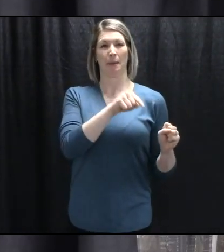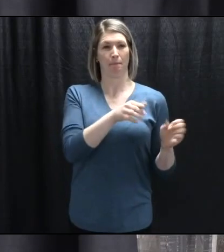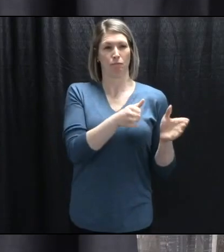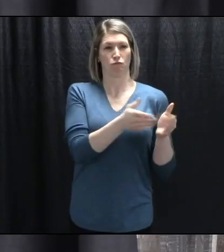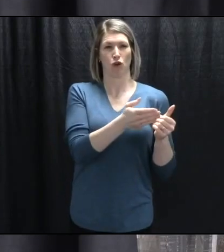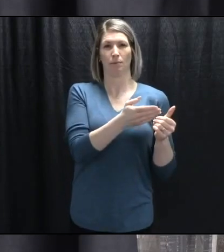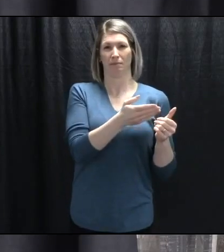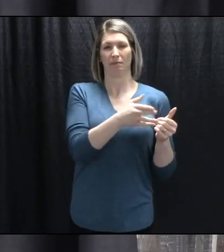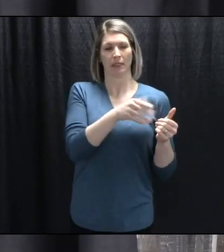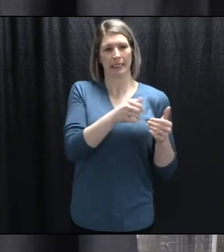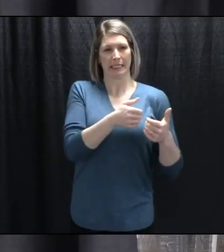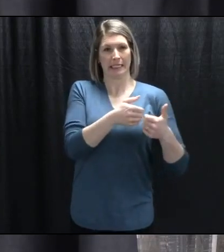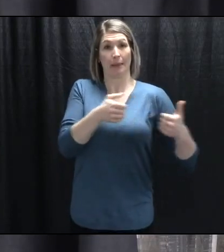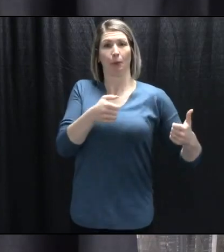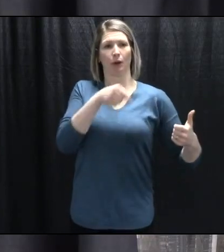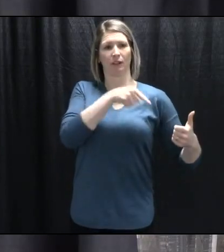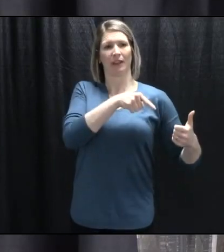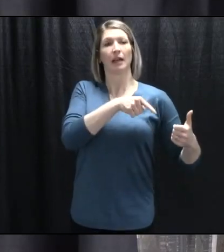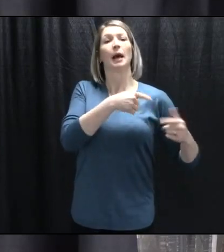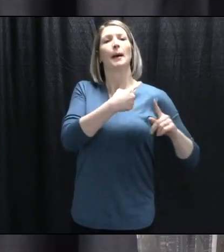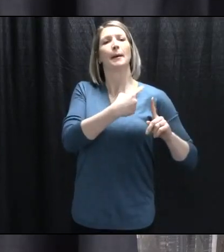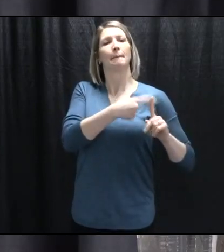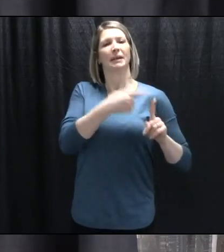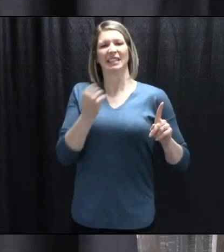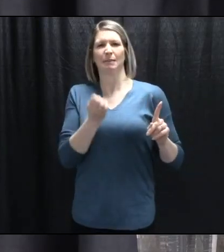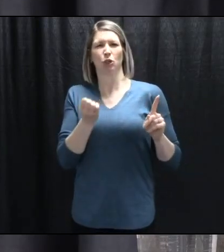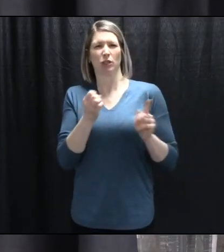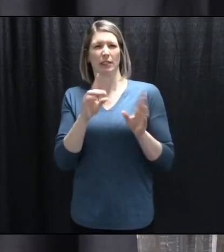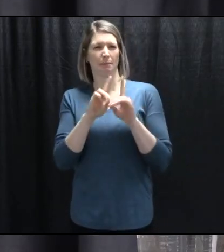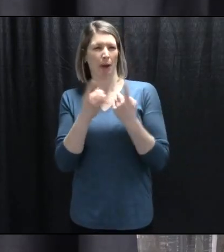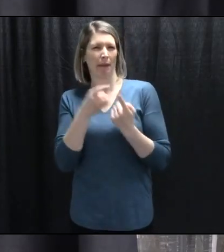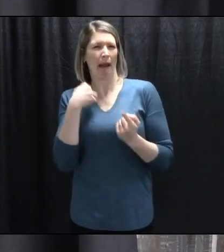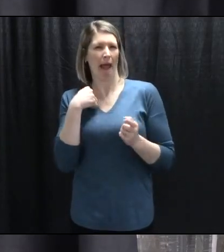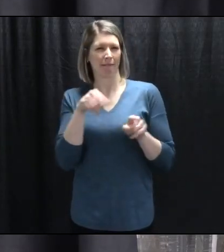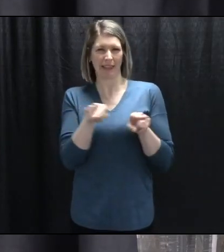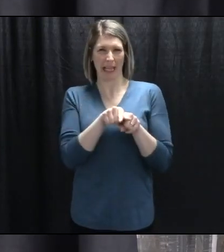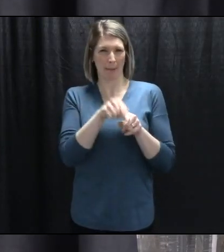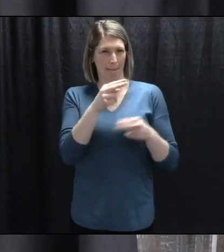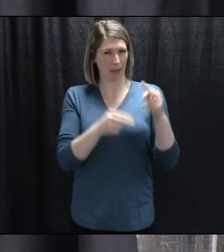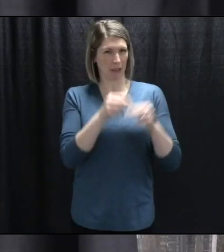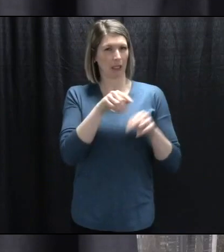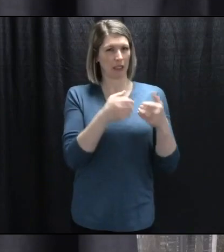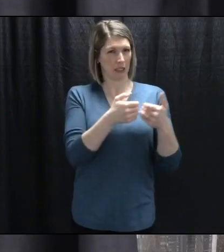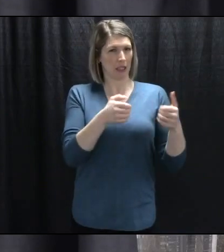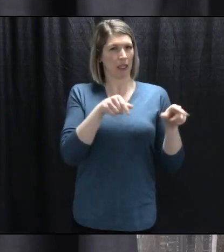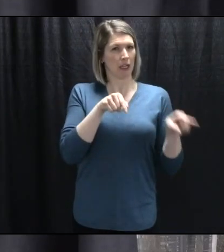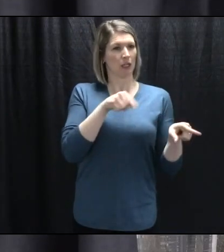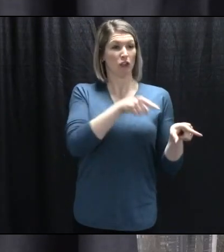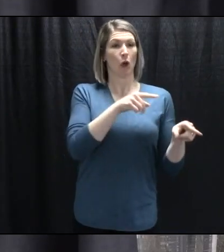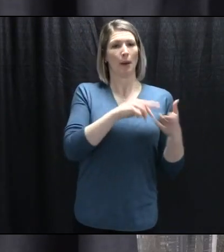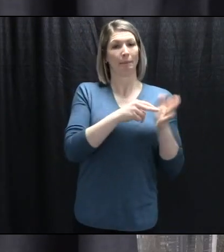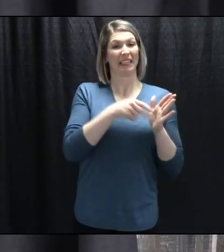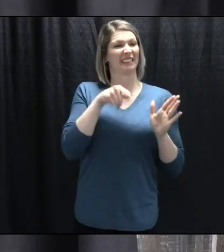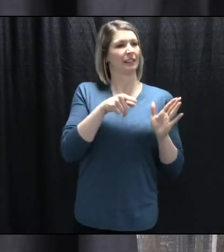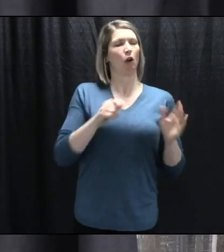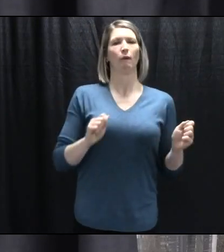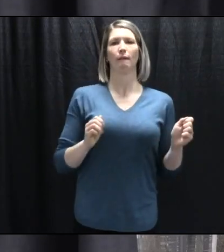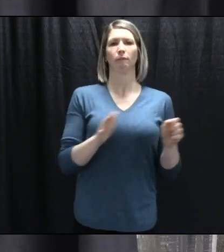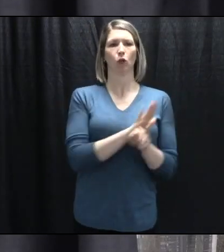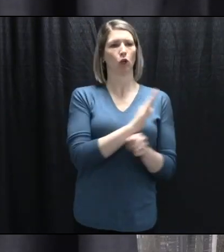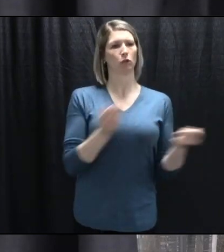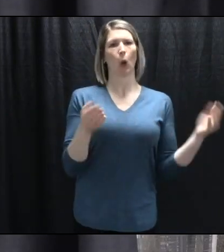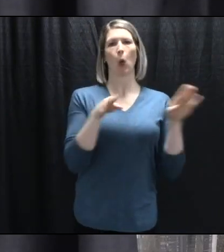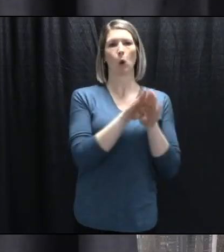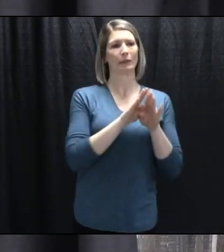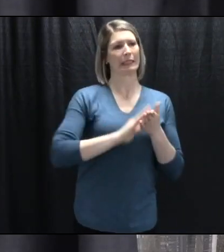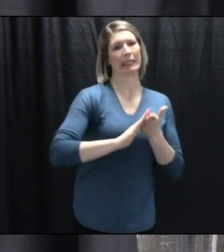Category B emergency room, that area, that acute portion of the facility has been closed down for cleaning,